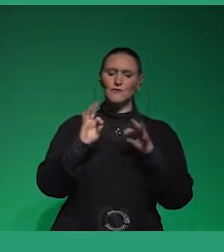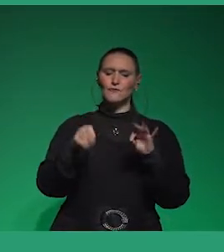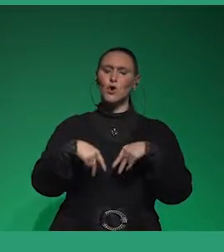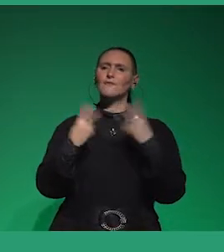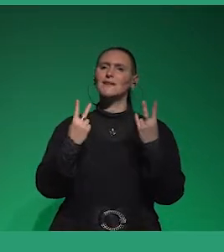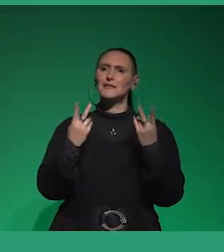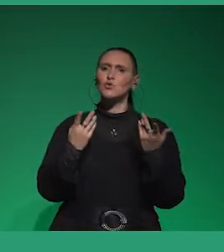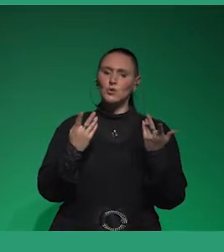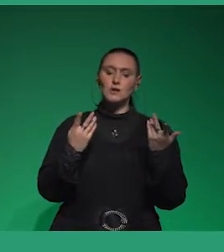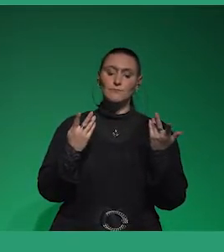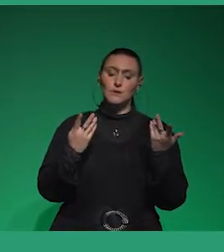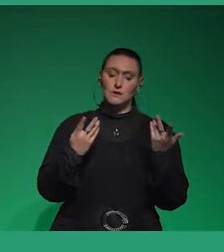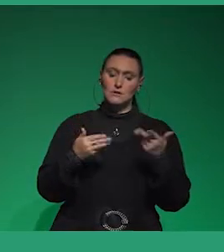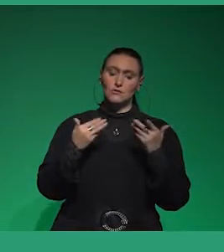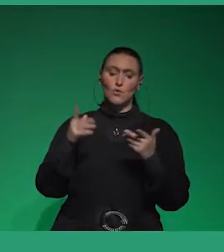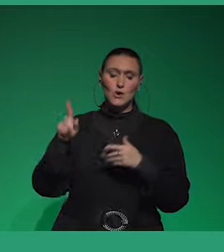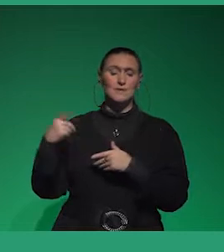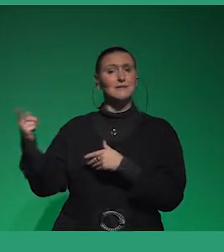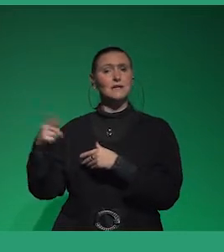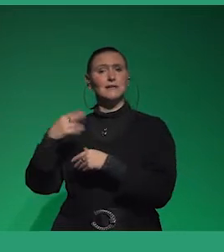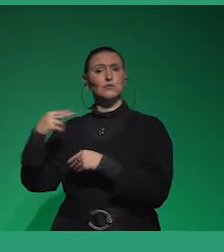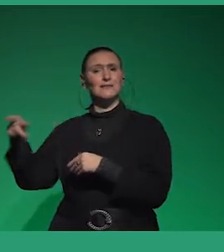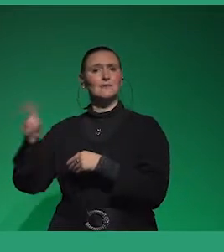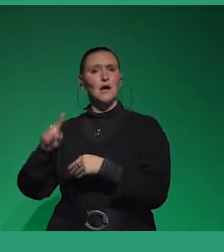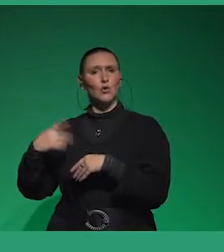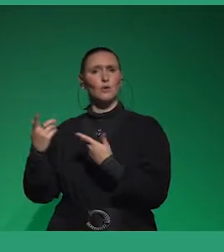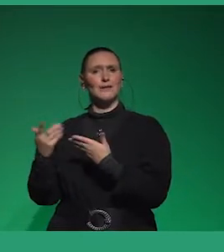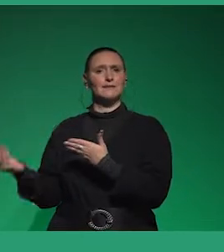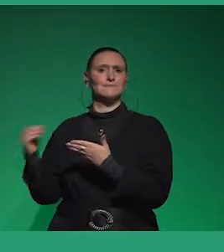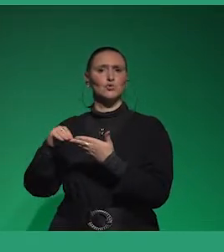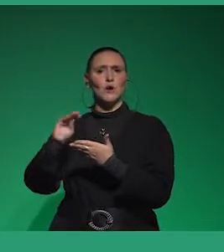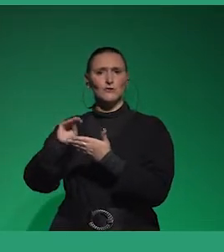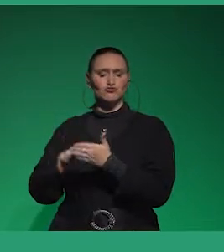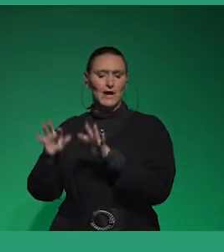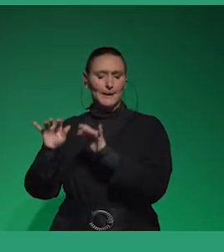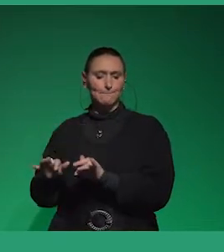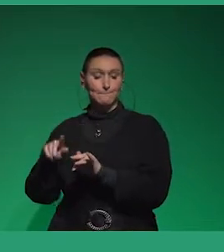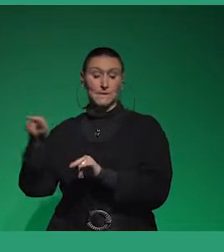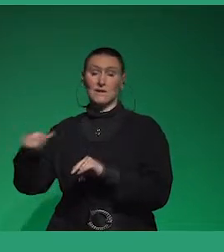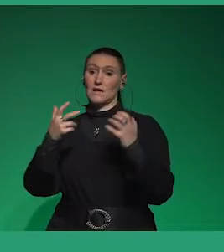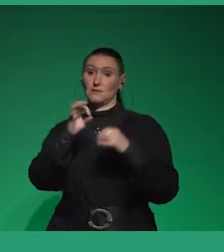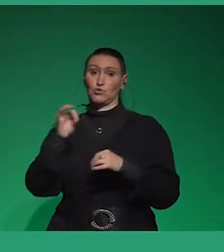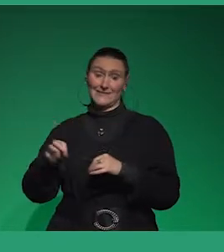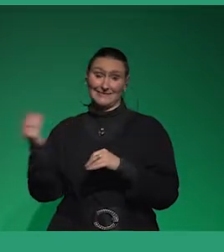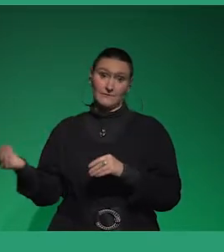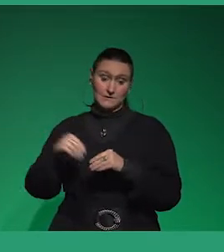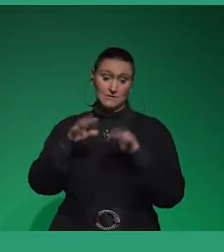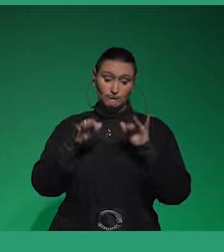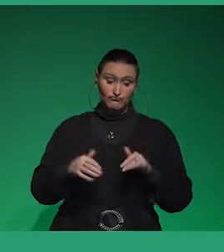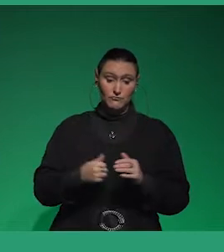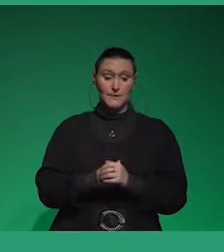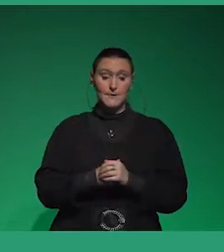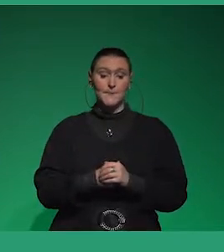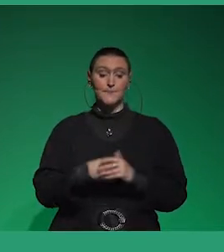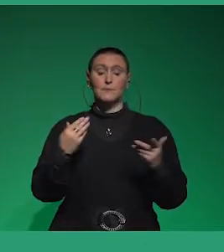are with the Indonesian co-authorship. We produce also master thesis, dissertation, and beside that also having a